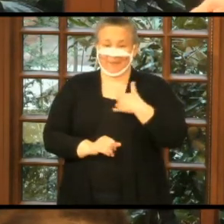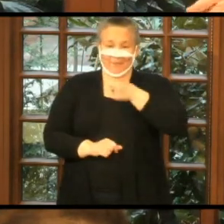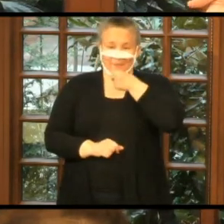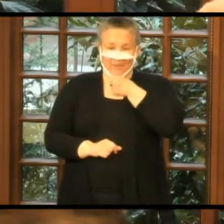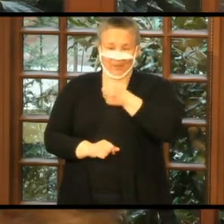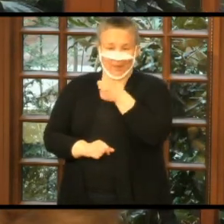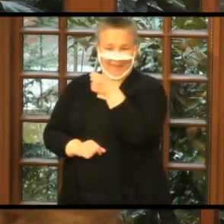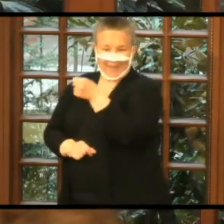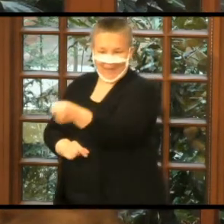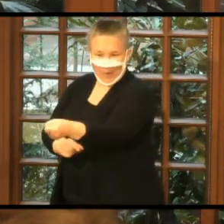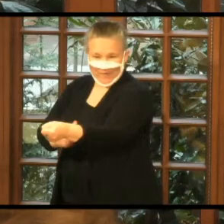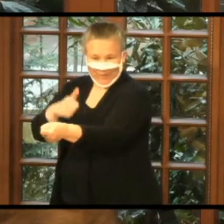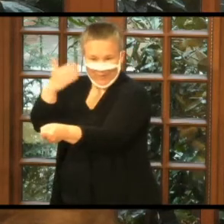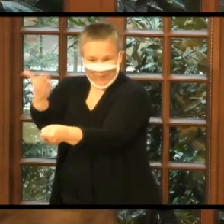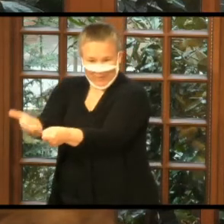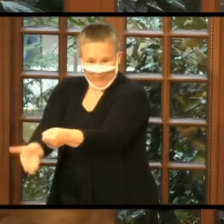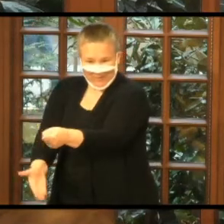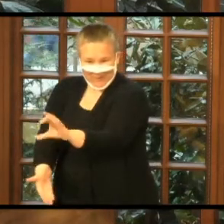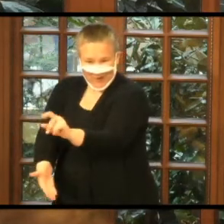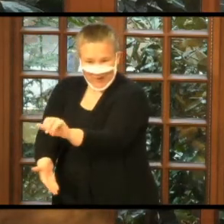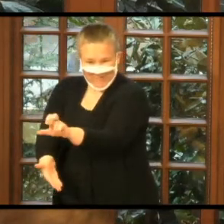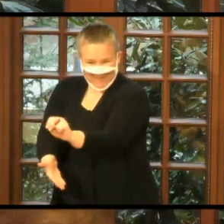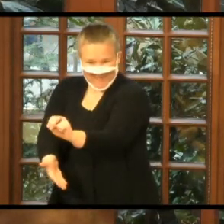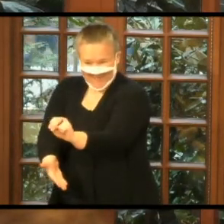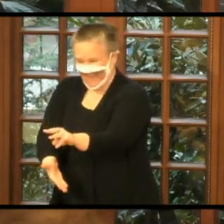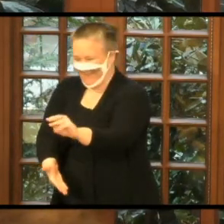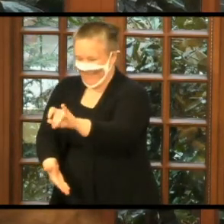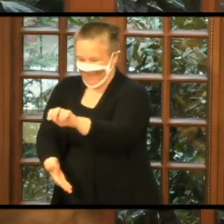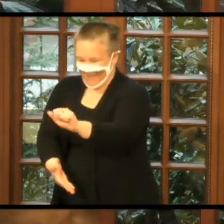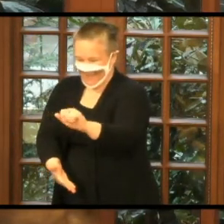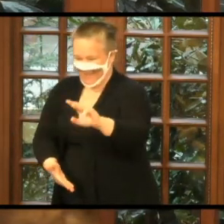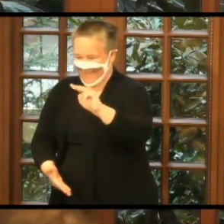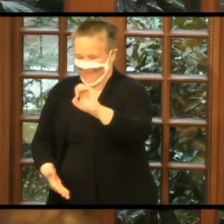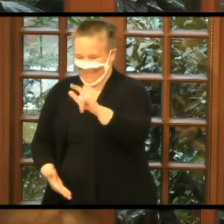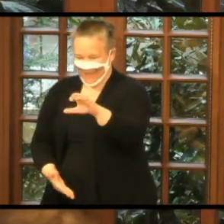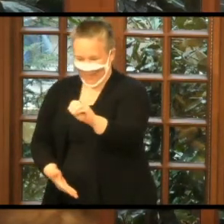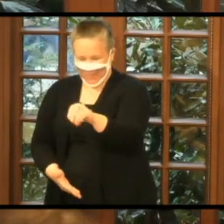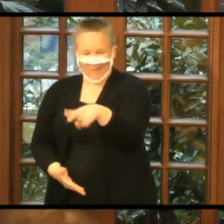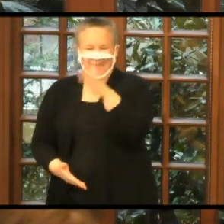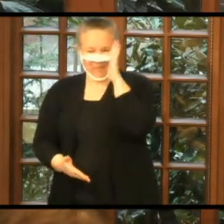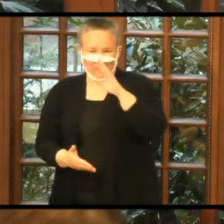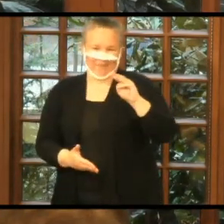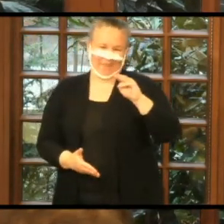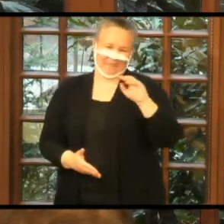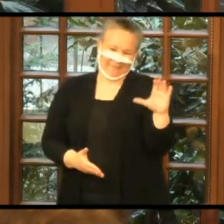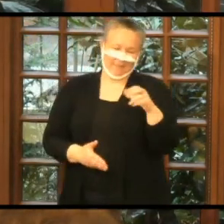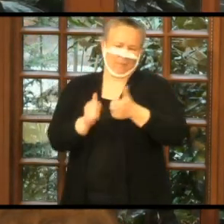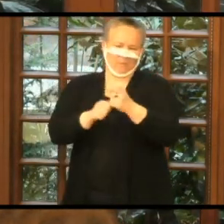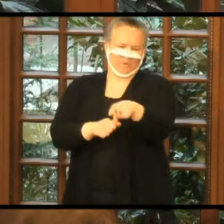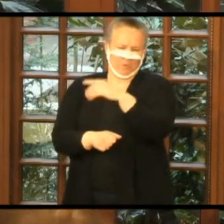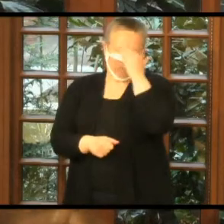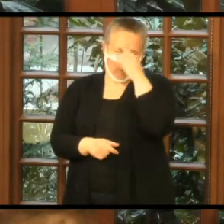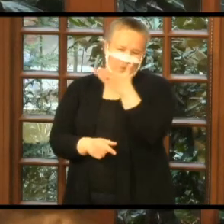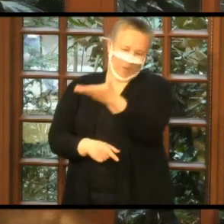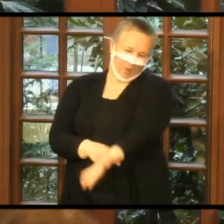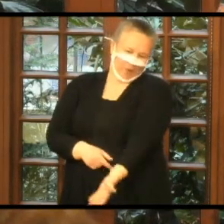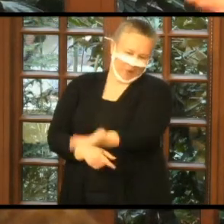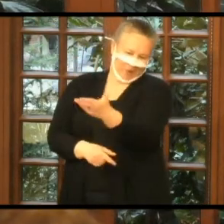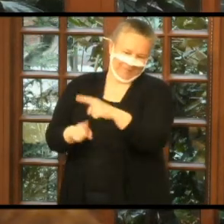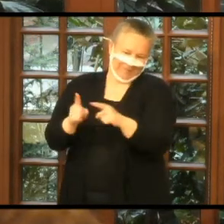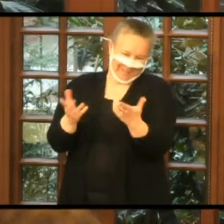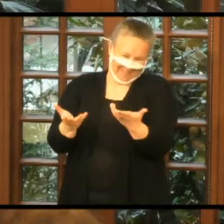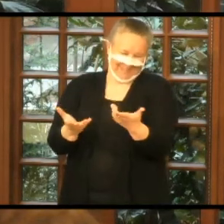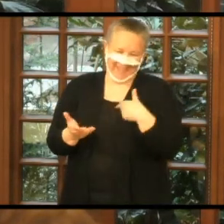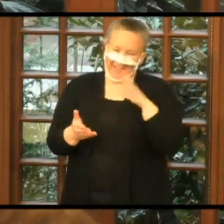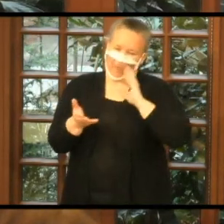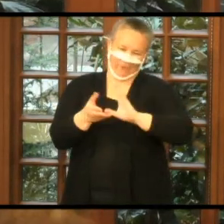over to Carmen Maria Machado, who MC, and I think most of you know who she is, but